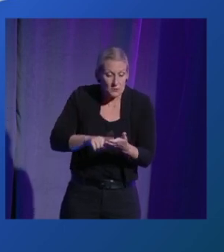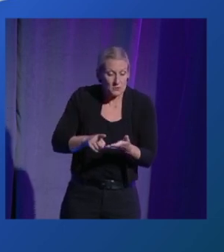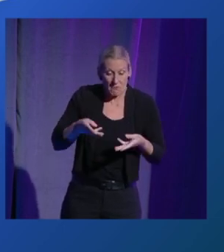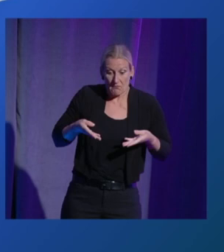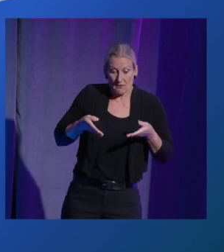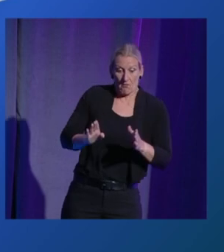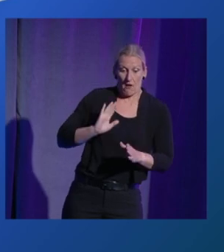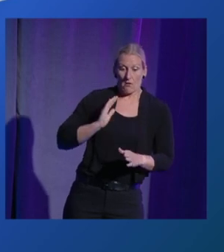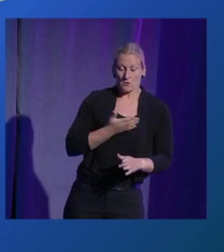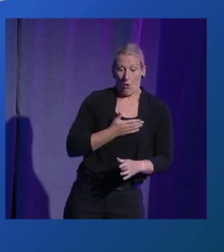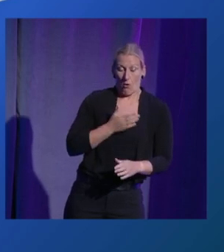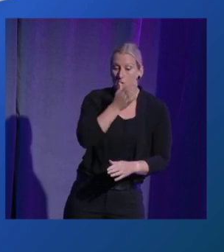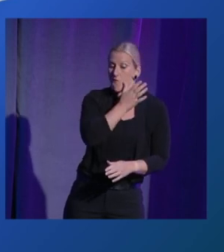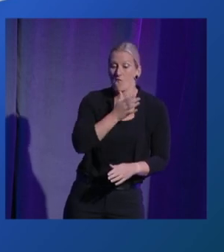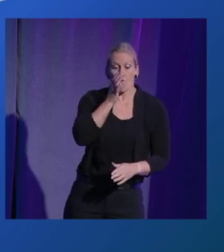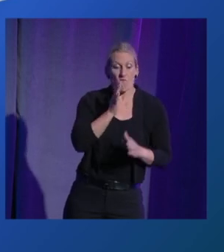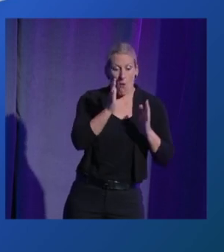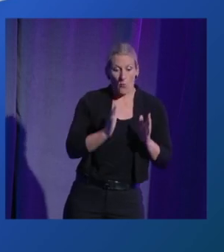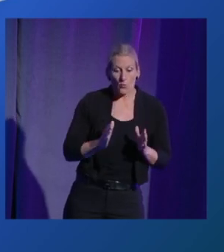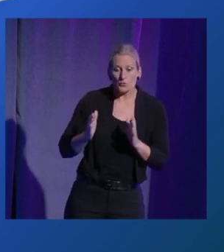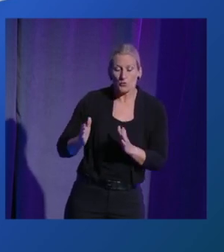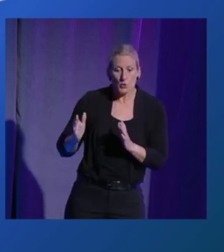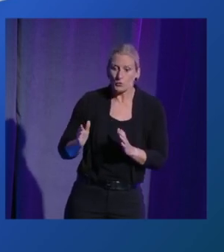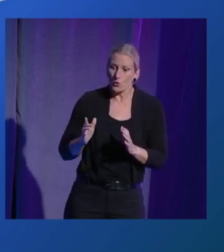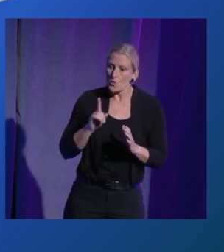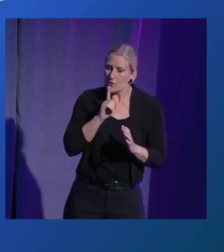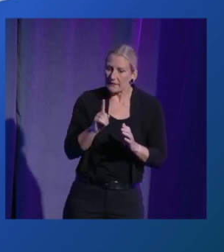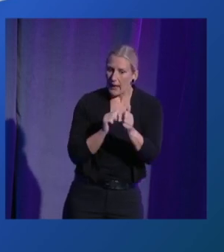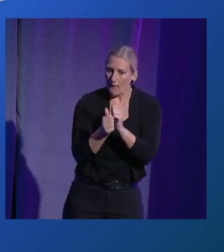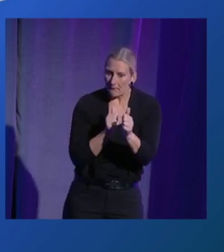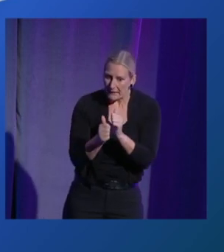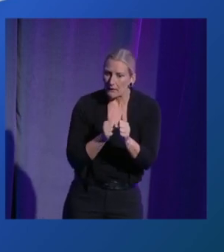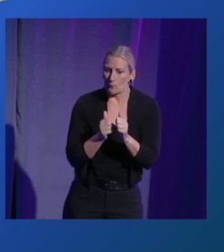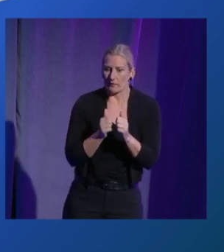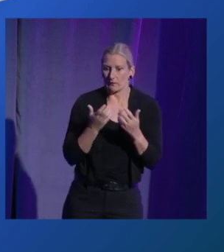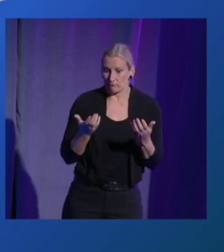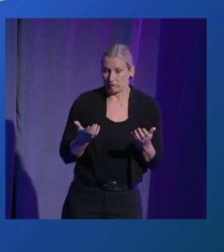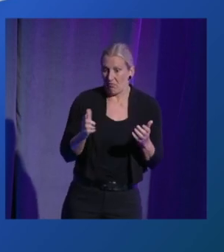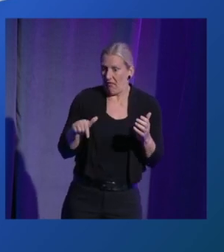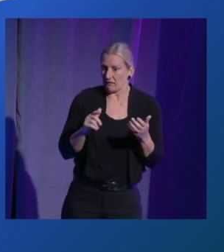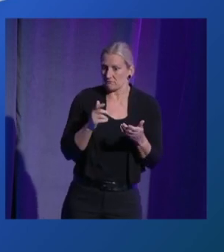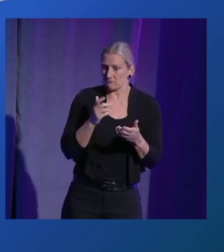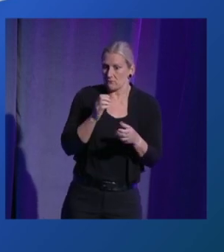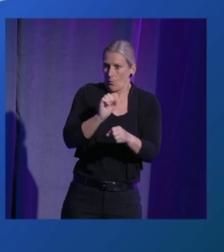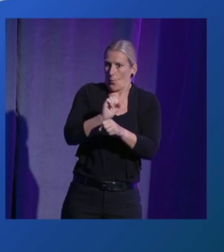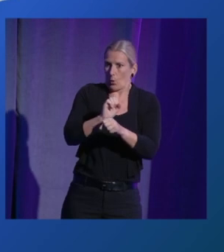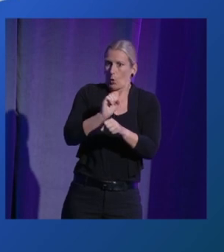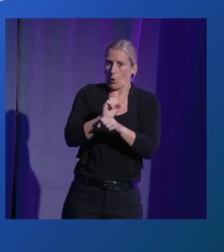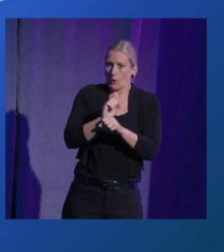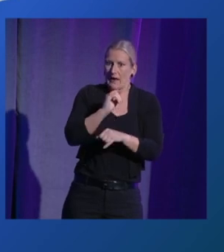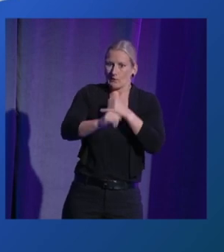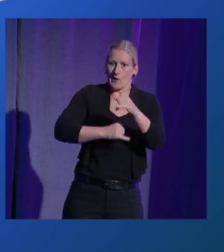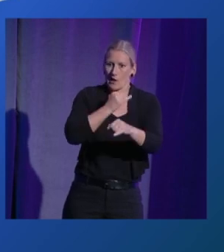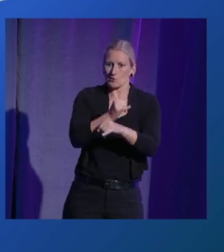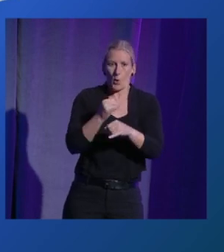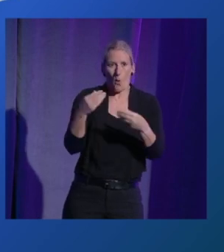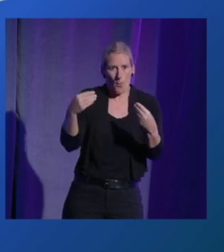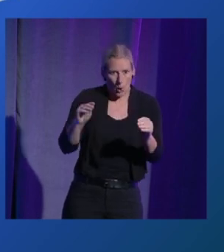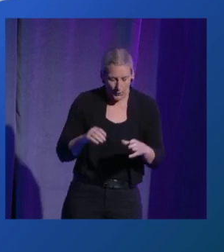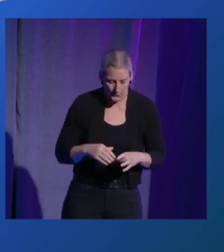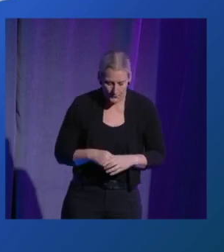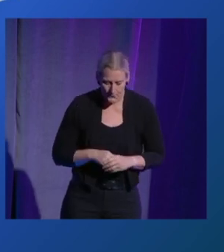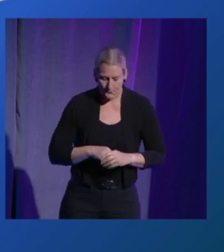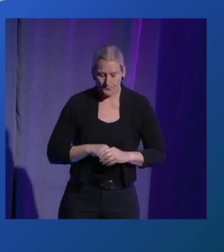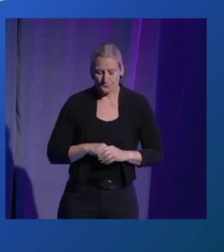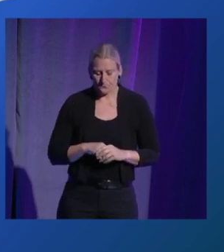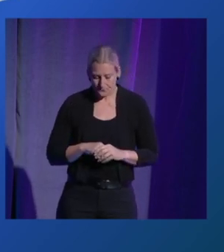advantage and and in international market um and that's one and then second is really in terms of data and